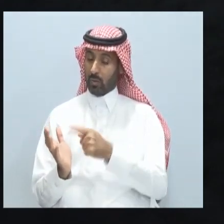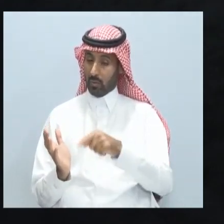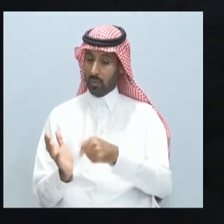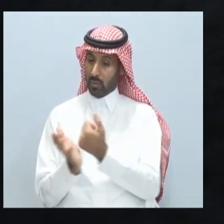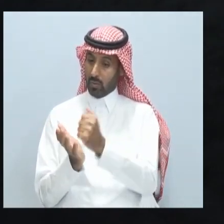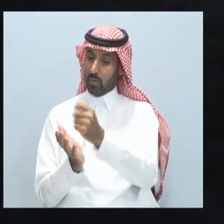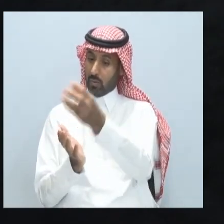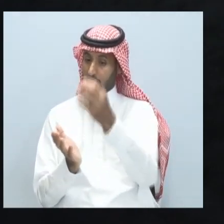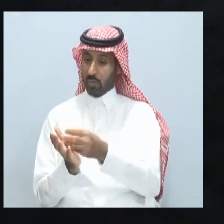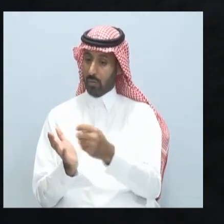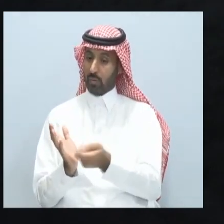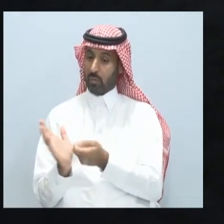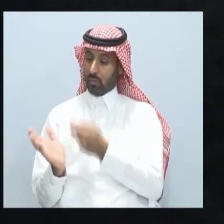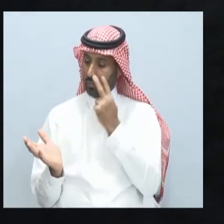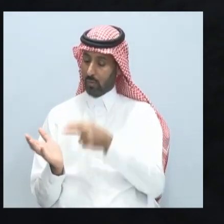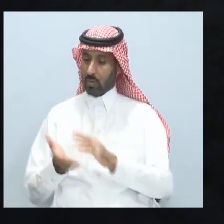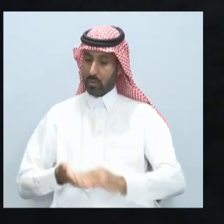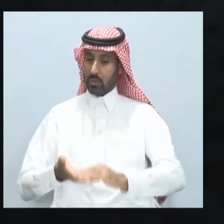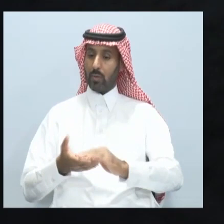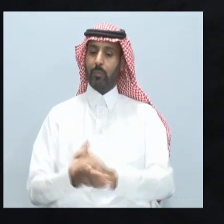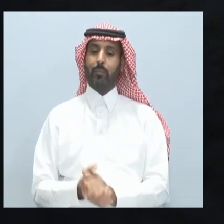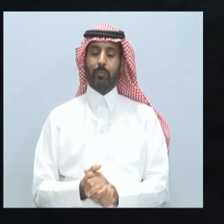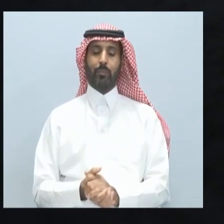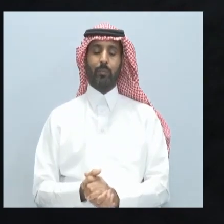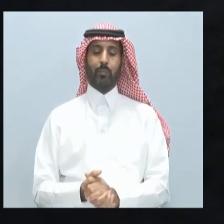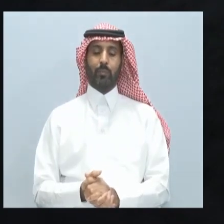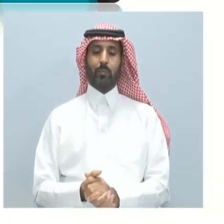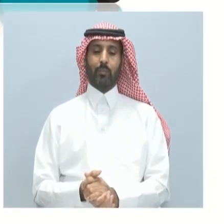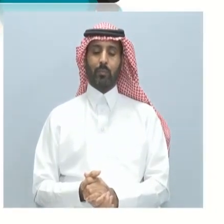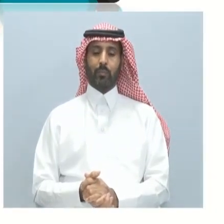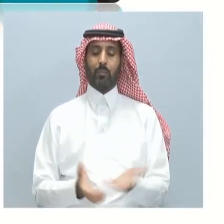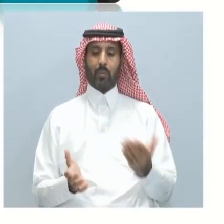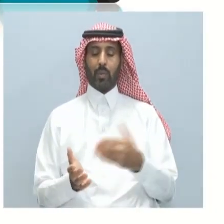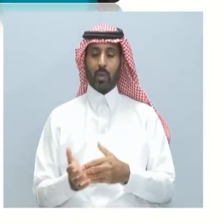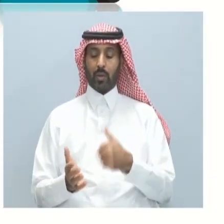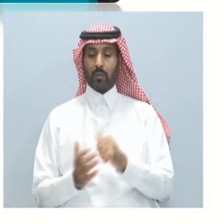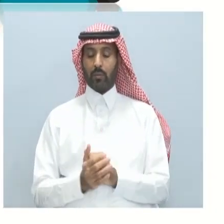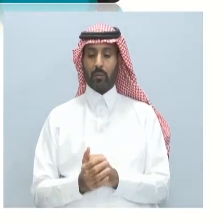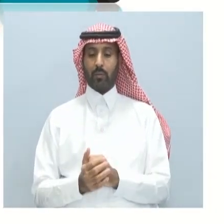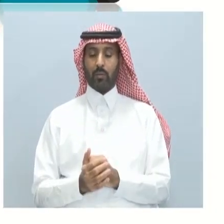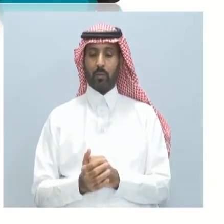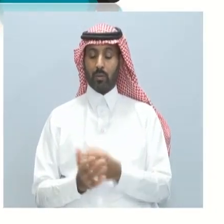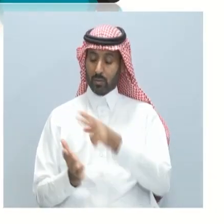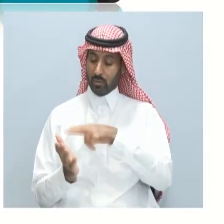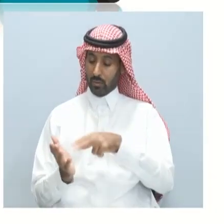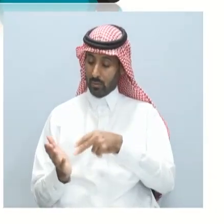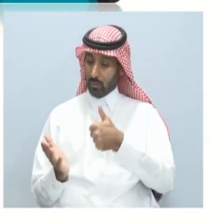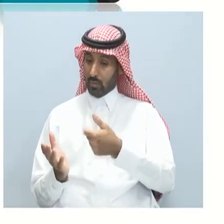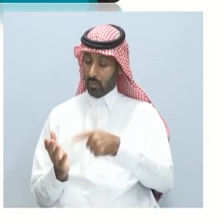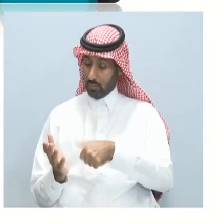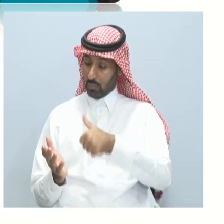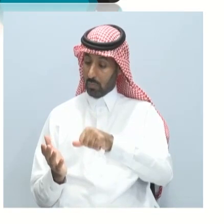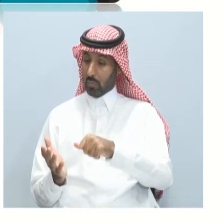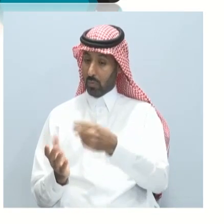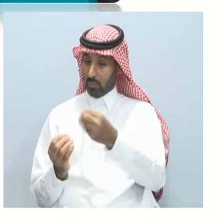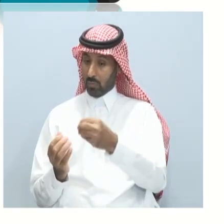also hand it over to someone to help me with my essay. And at the very end, read the comments and edit your